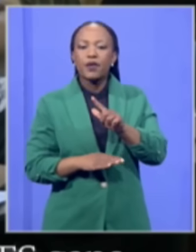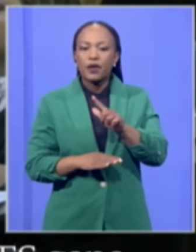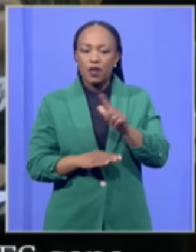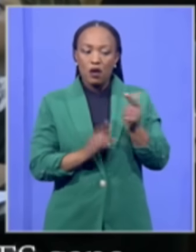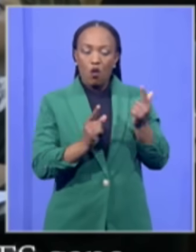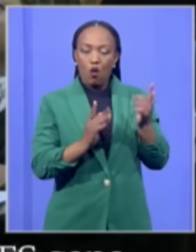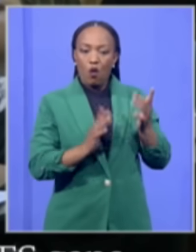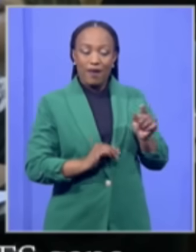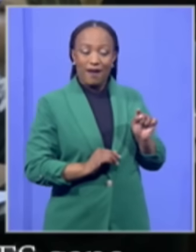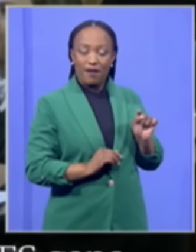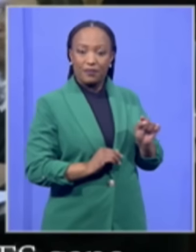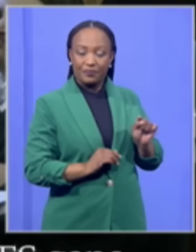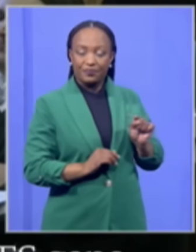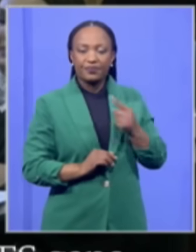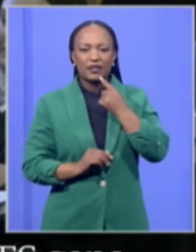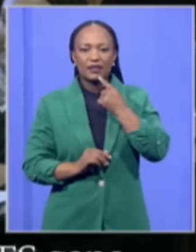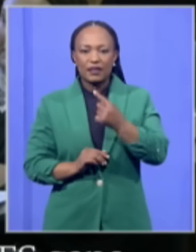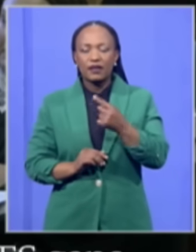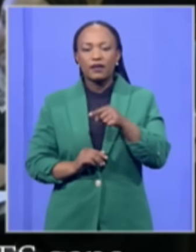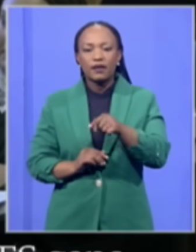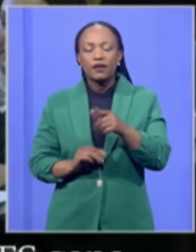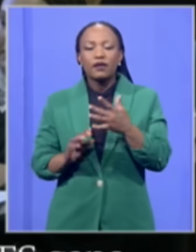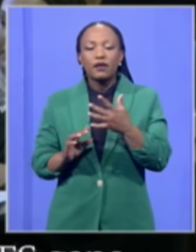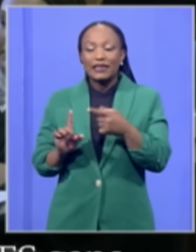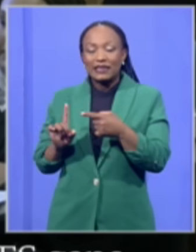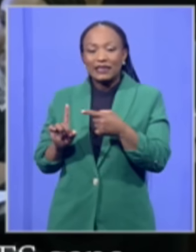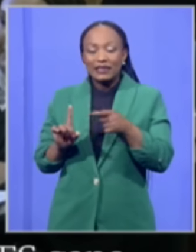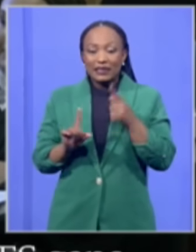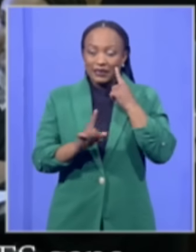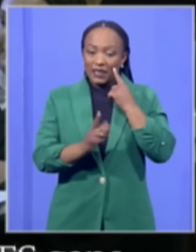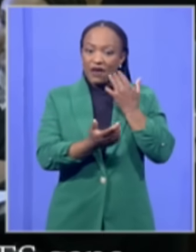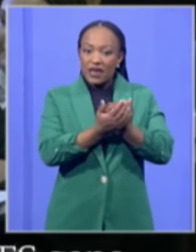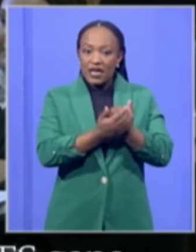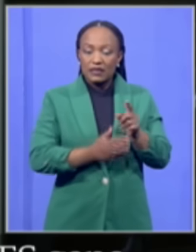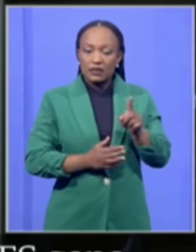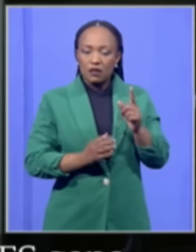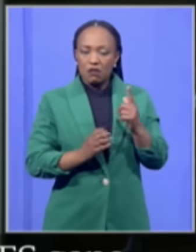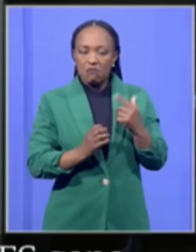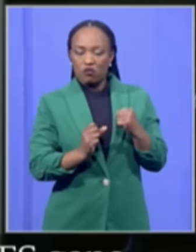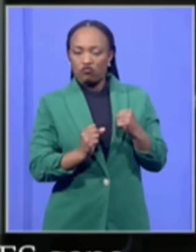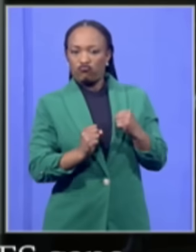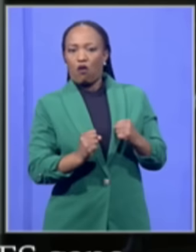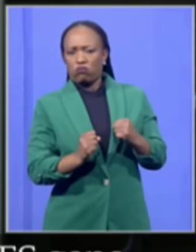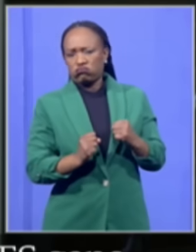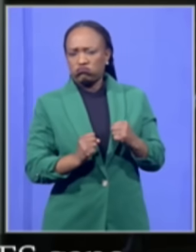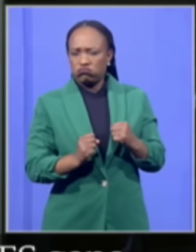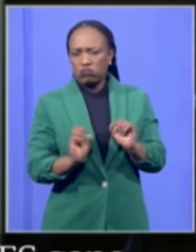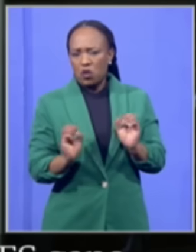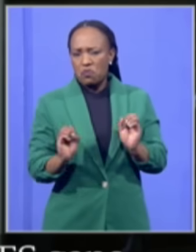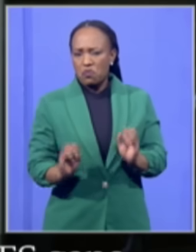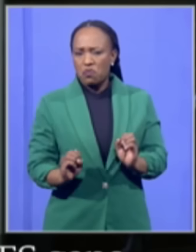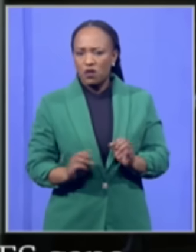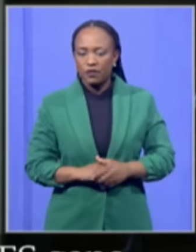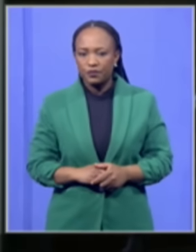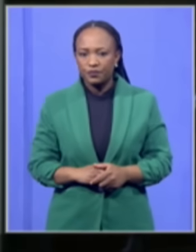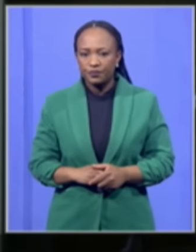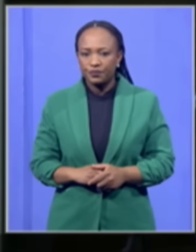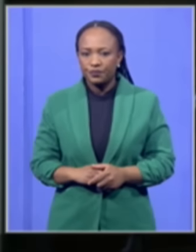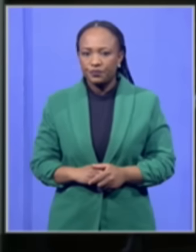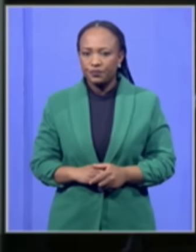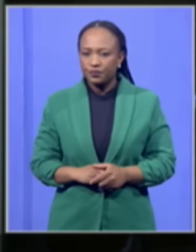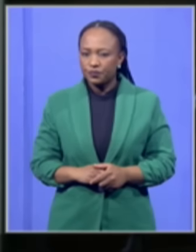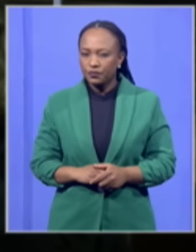o boleletse lekgotla hore bopaki kgahlano le Zwakala bo ne bo sa tsepama. But I submit with respect that his evidence is also